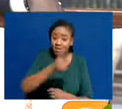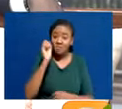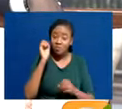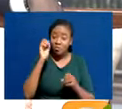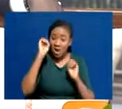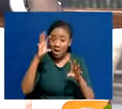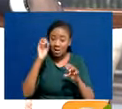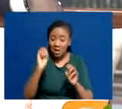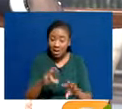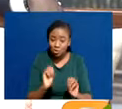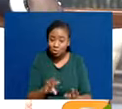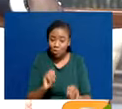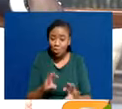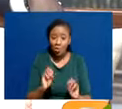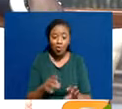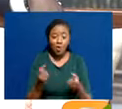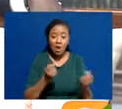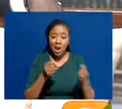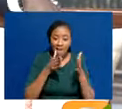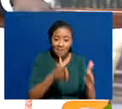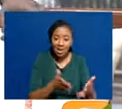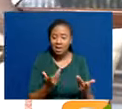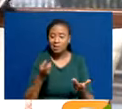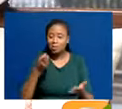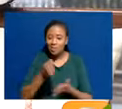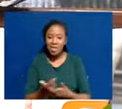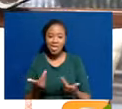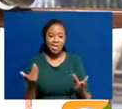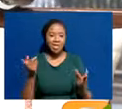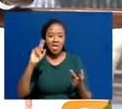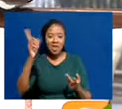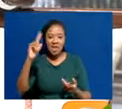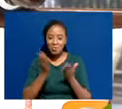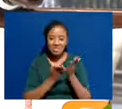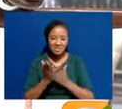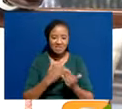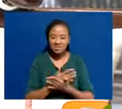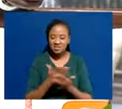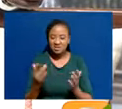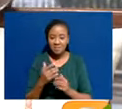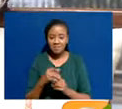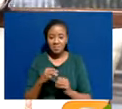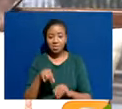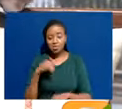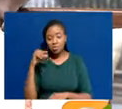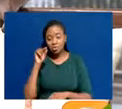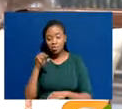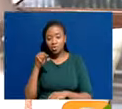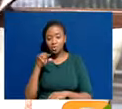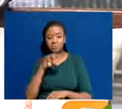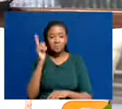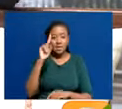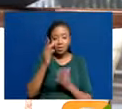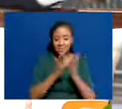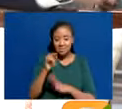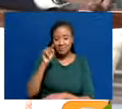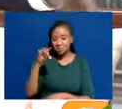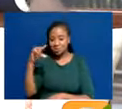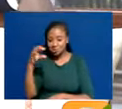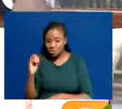parking, you name it. Yeah. And then also nairobiservices.go.ke. If you want to do something bigger, they'll tell you how to do